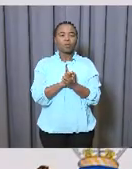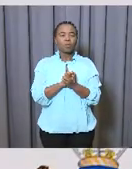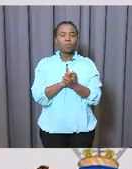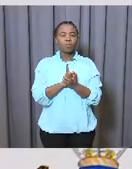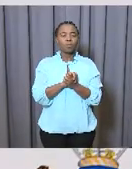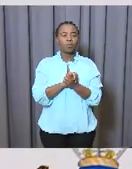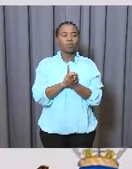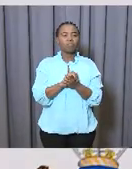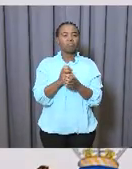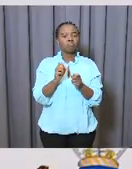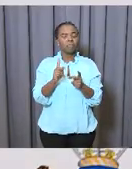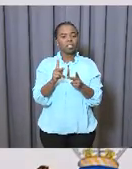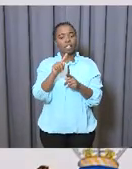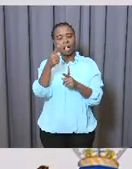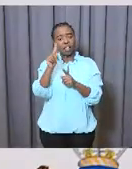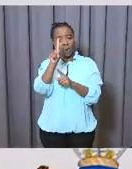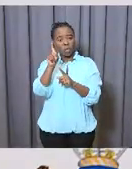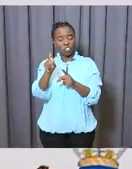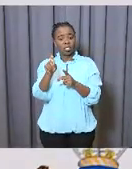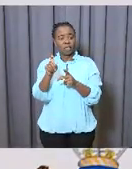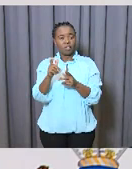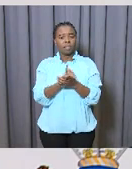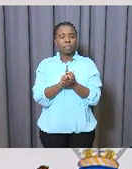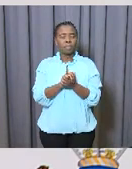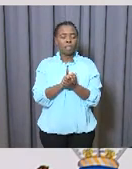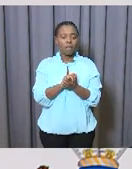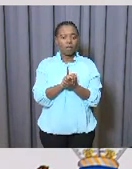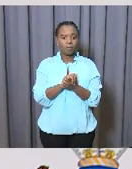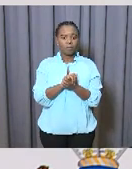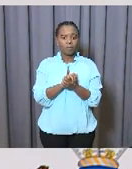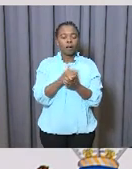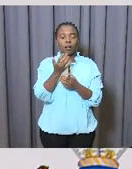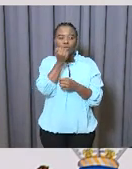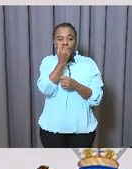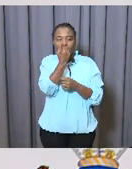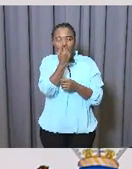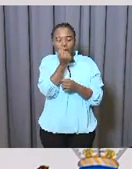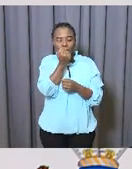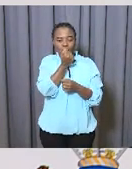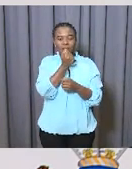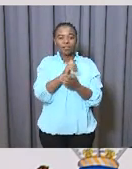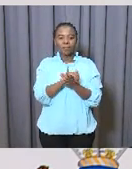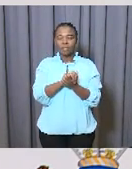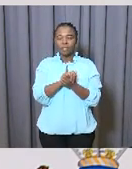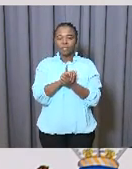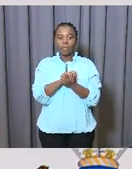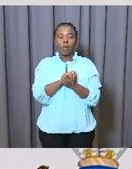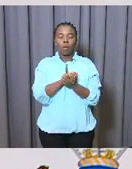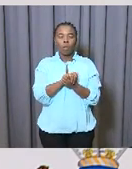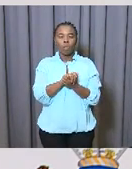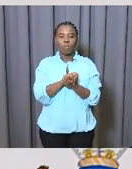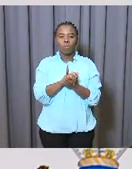All right. Do you have other questions? I don't see any. Sorry. One more. Yeah, okay. Go ahead.